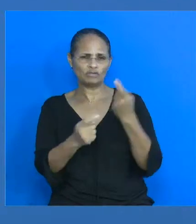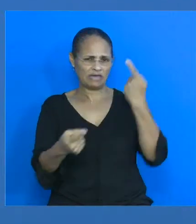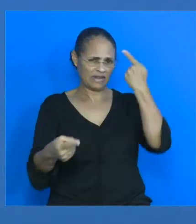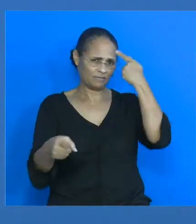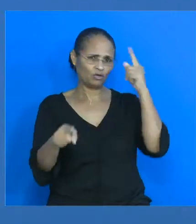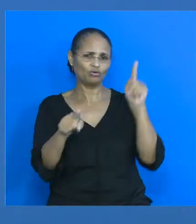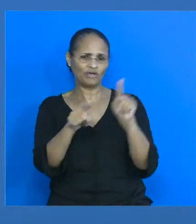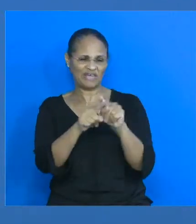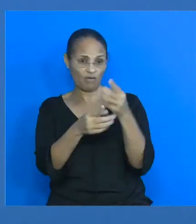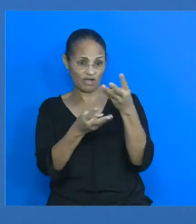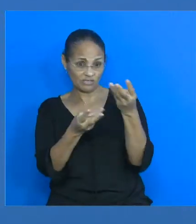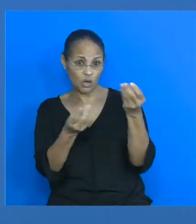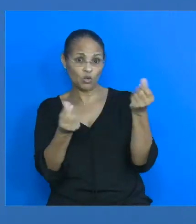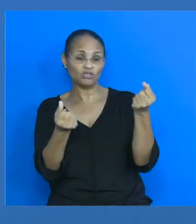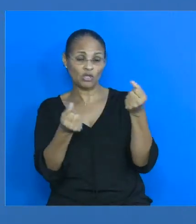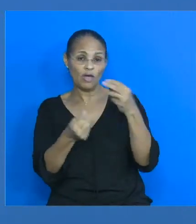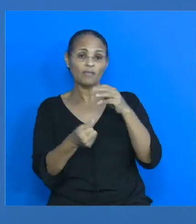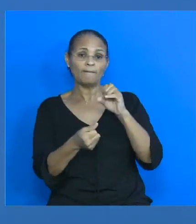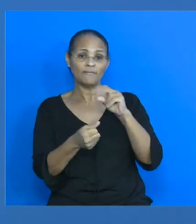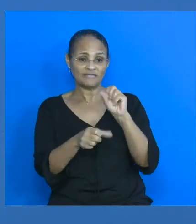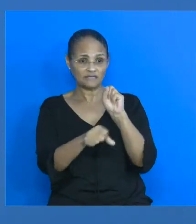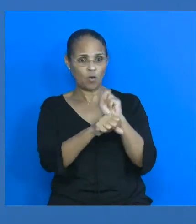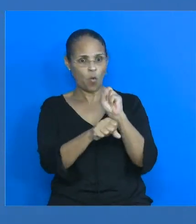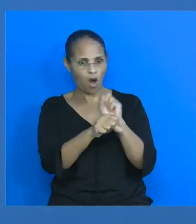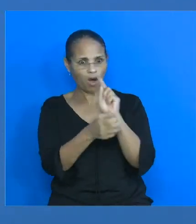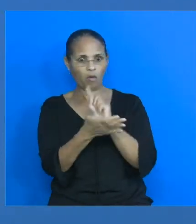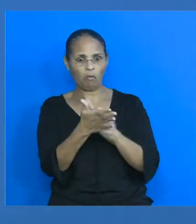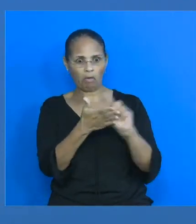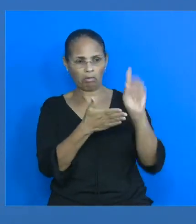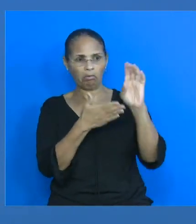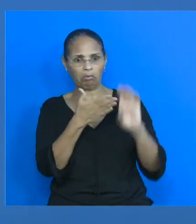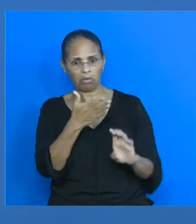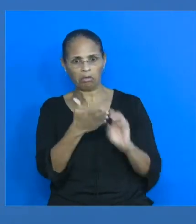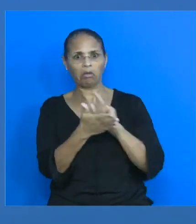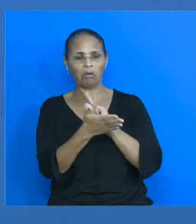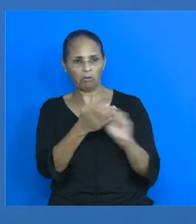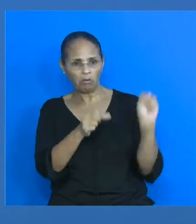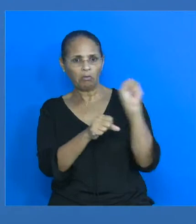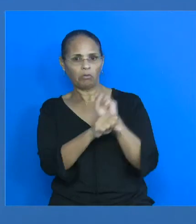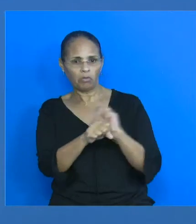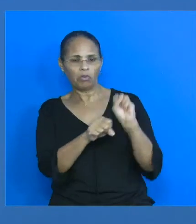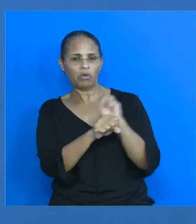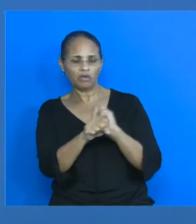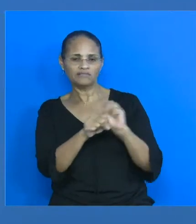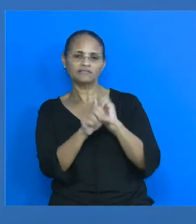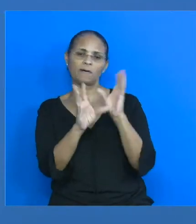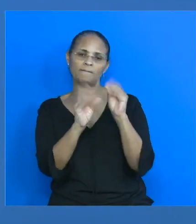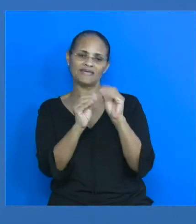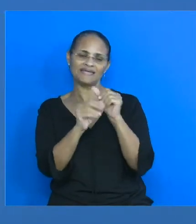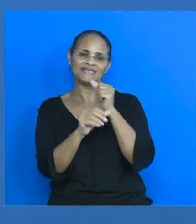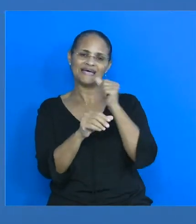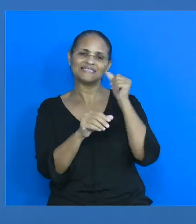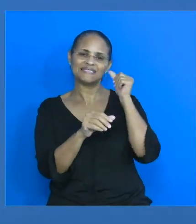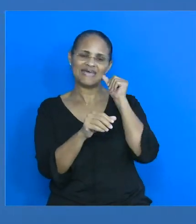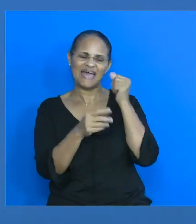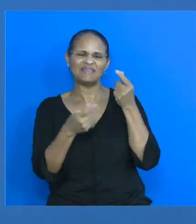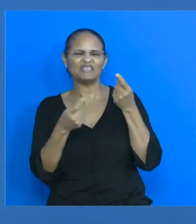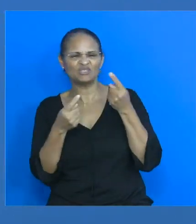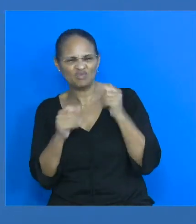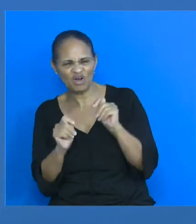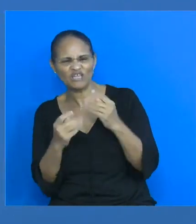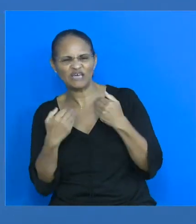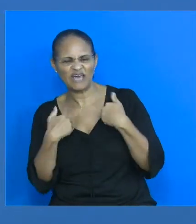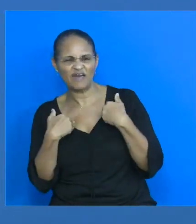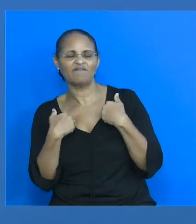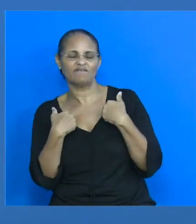to a resolution. I know the Minister of Labor worked all throughout the weekend trying to get one. There was another meeting yesterday, and there was an attempt to have